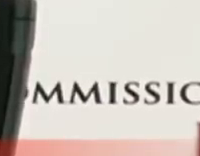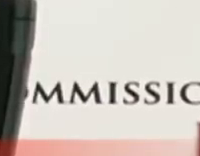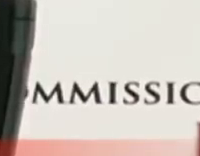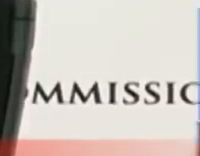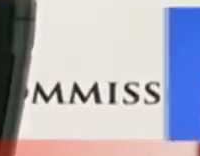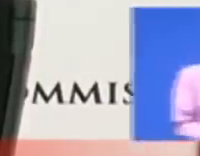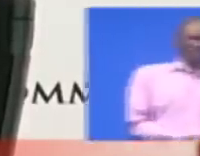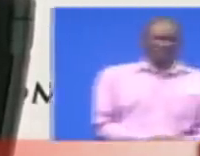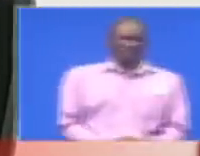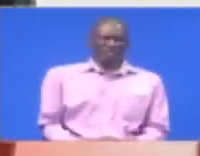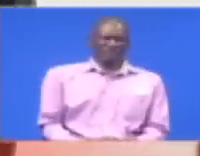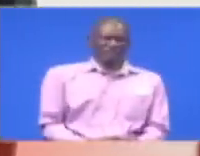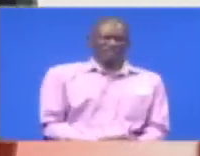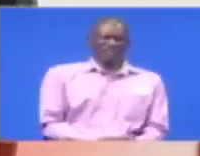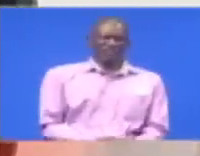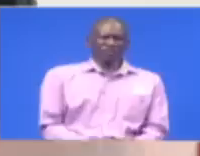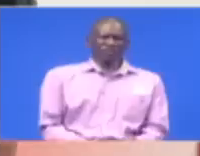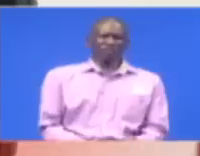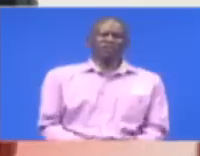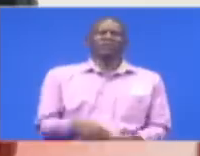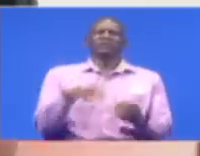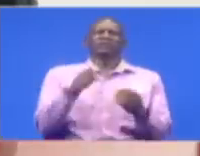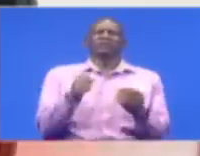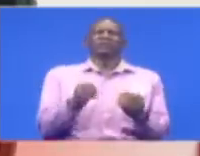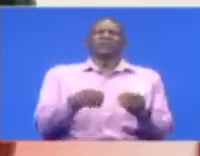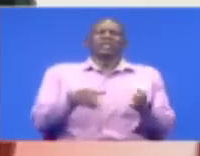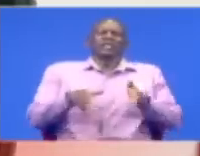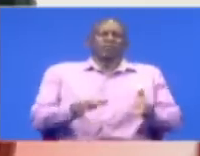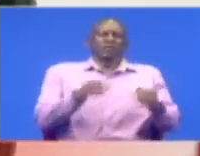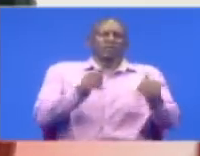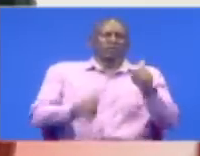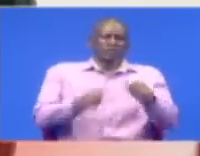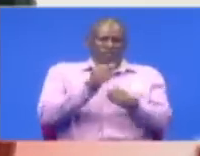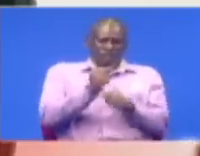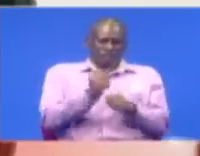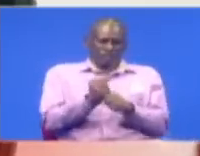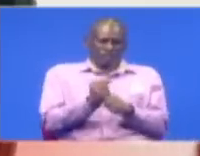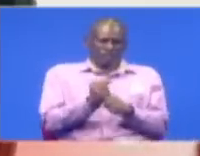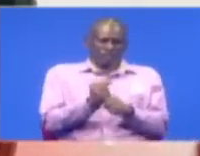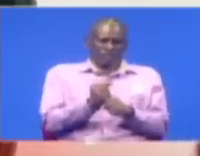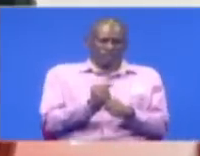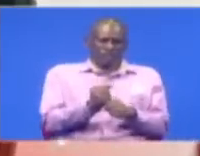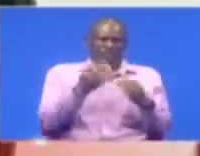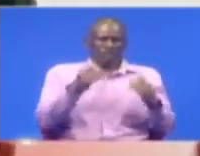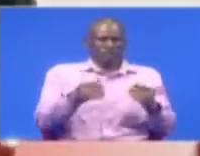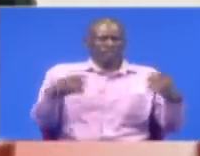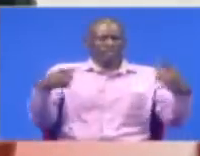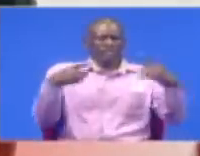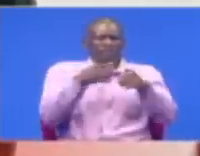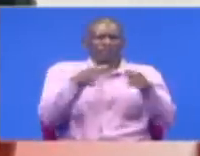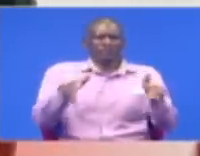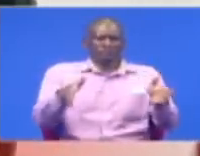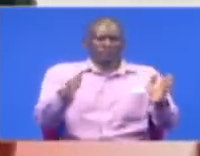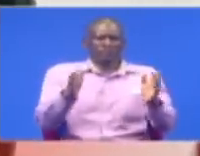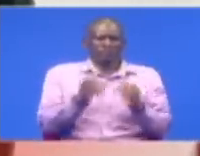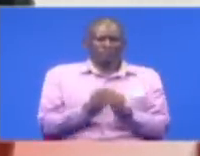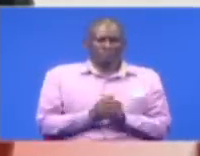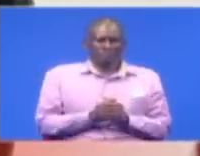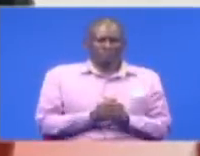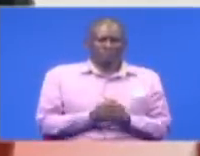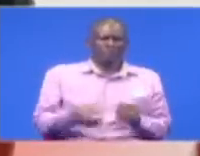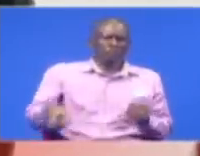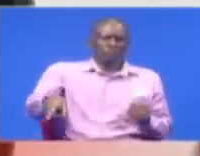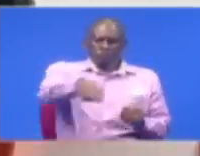dispositive part of it. In Newto, which I conducted, is slightly different. We